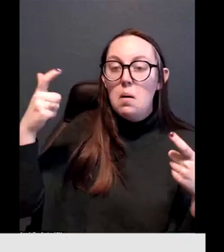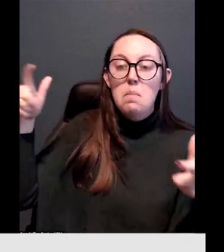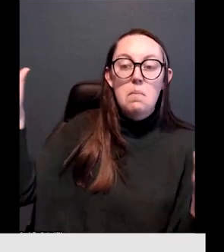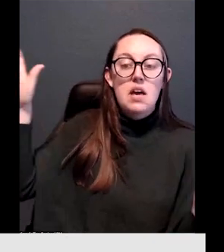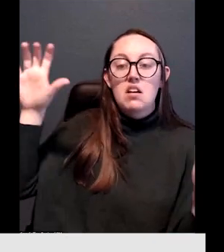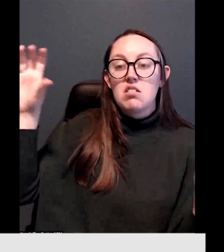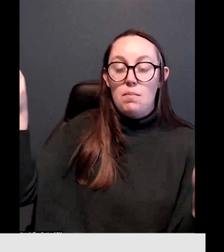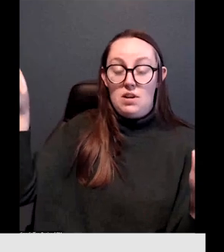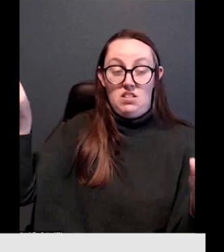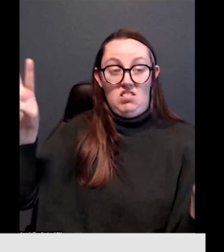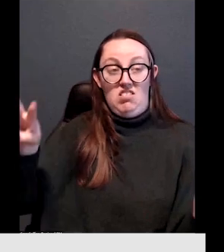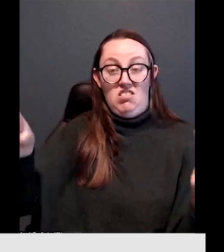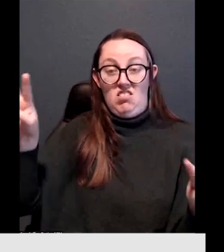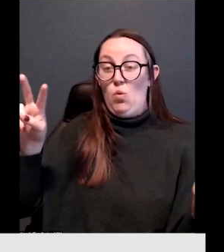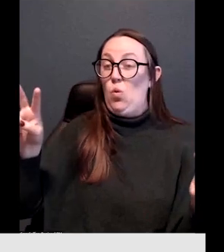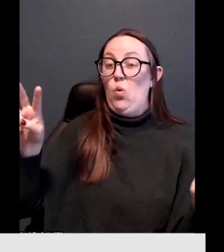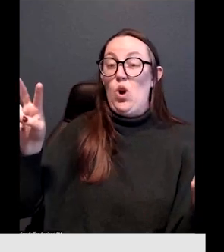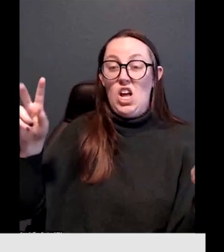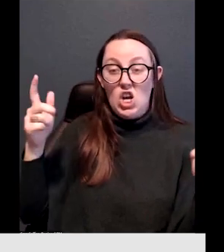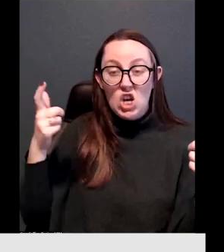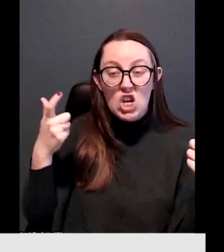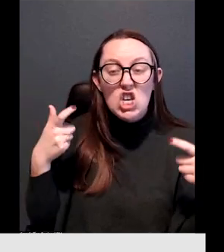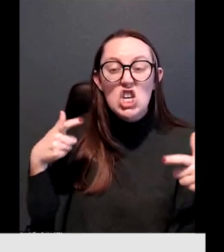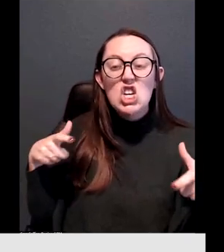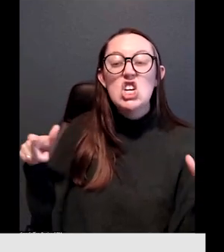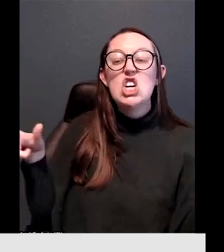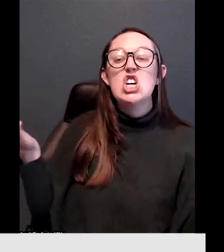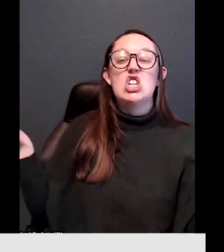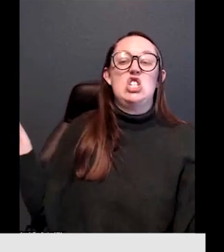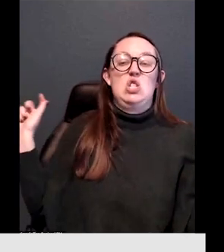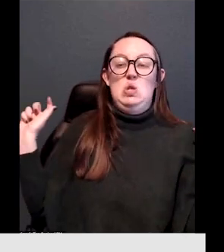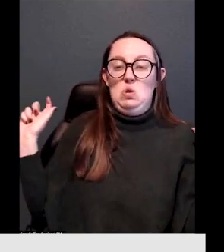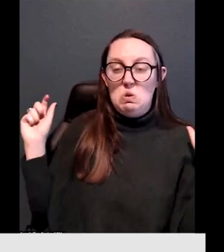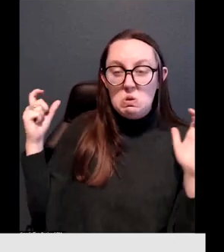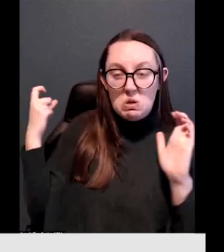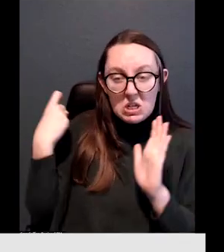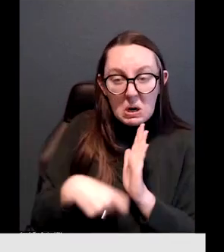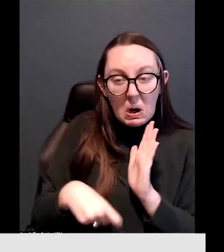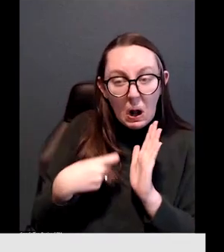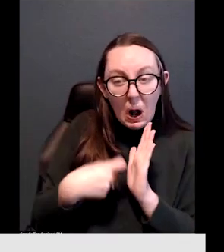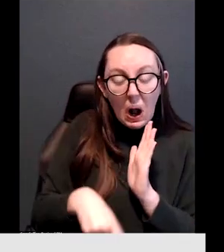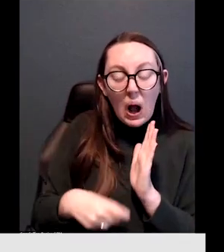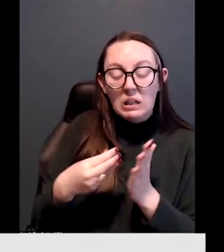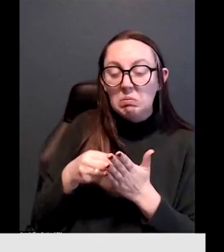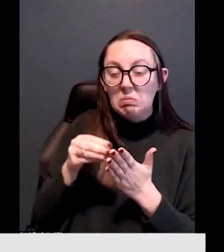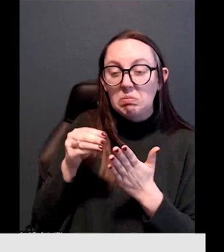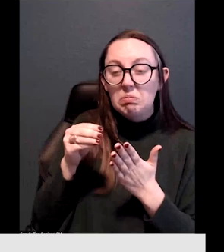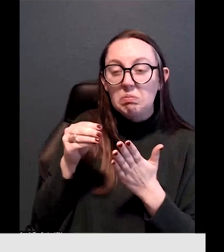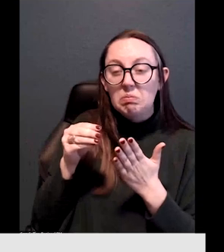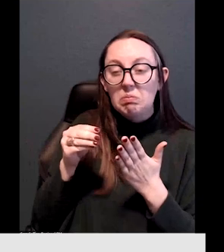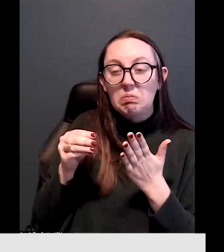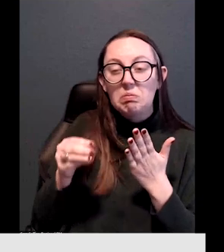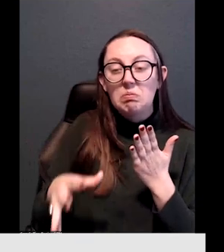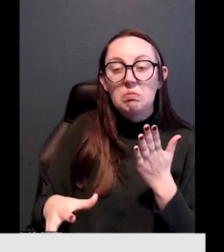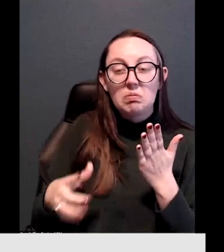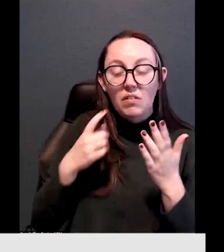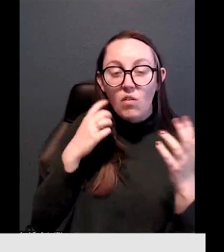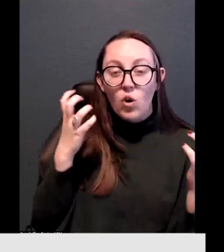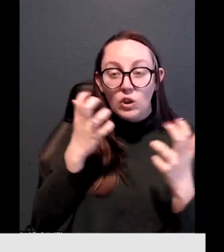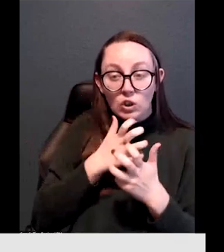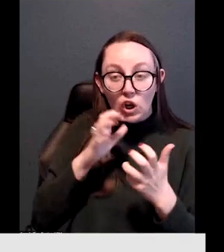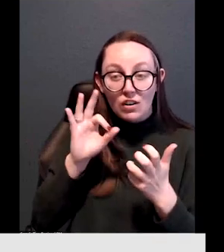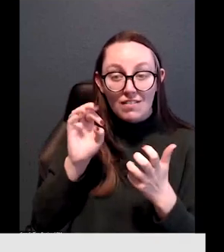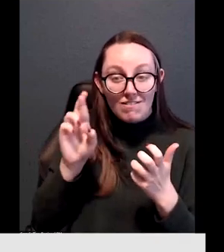huge costs to go with dark fiber from the major dark fiber providers, who in